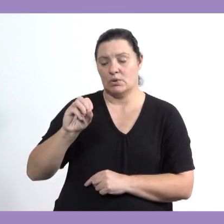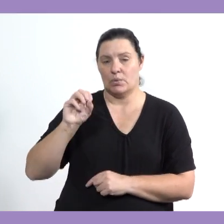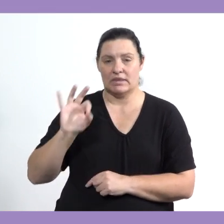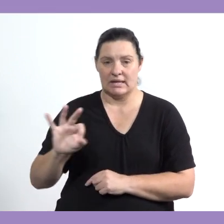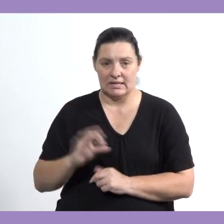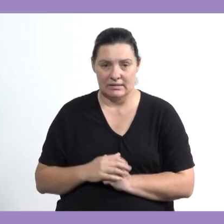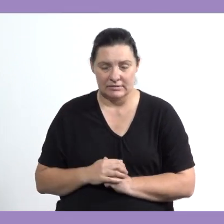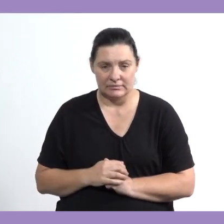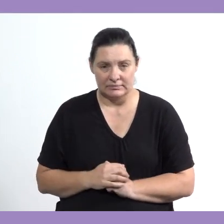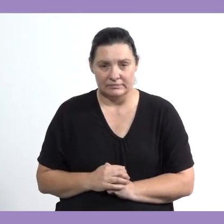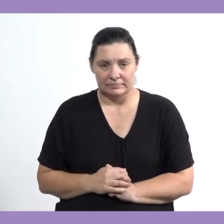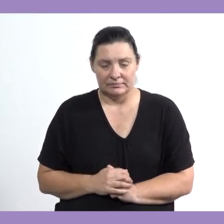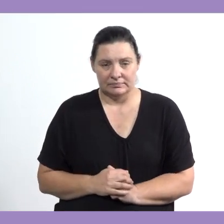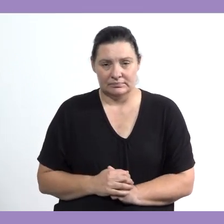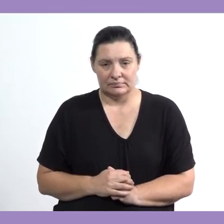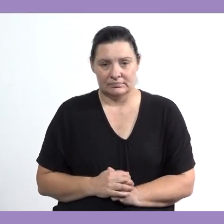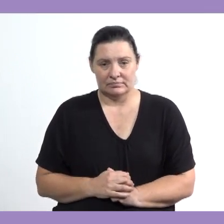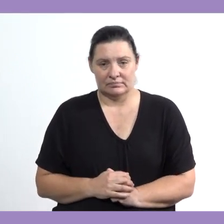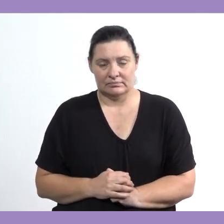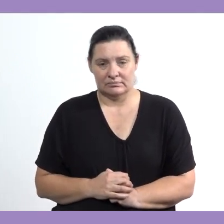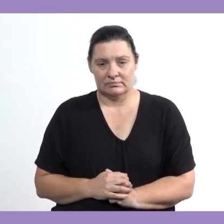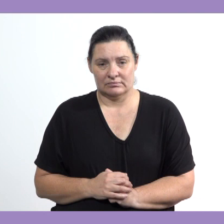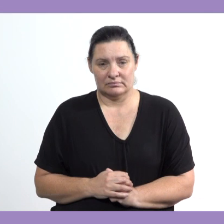that, that means our answer is going to be